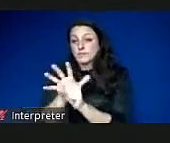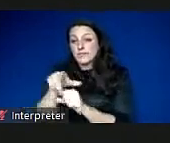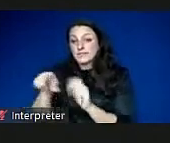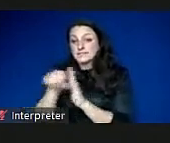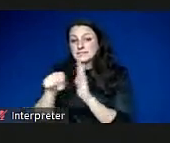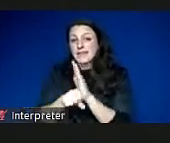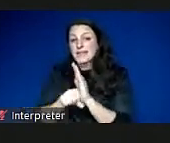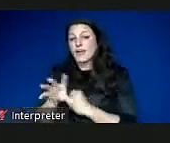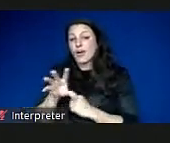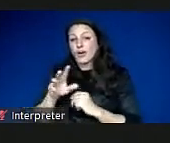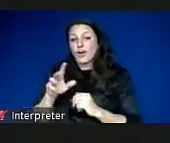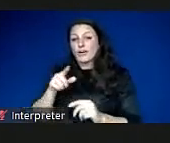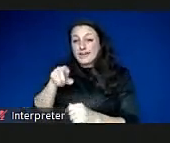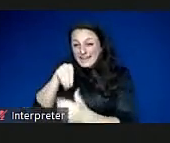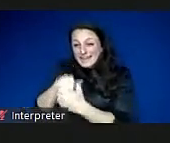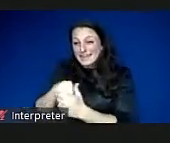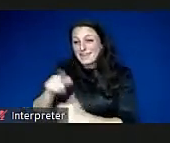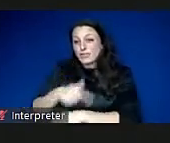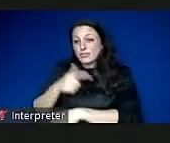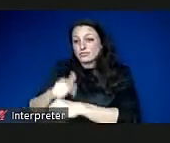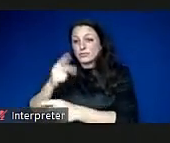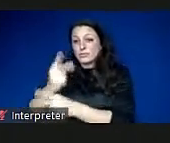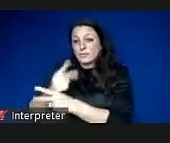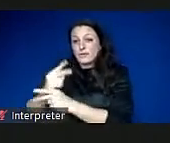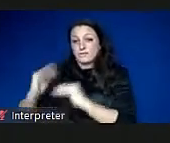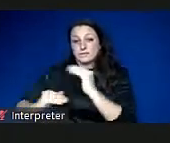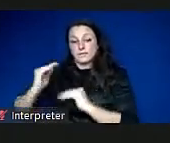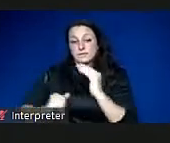long-term care facilities. Next slide.